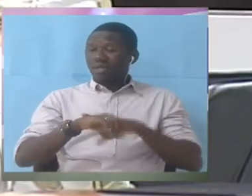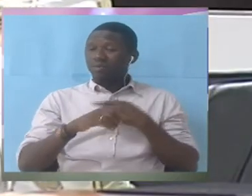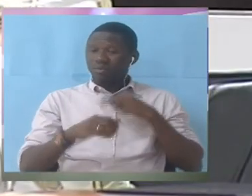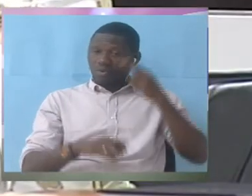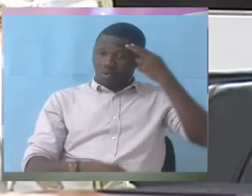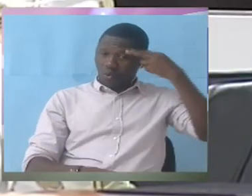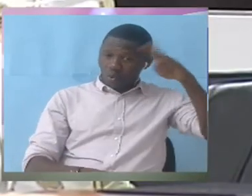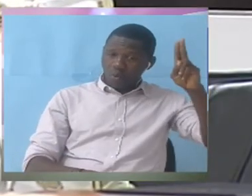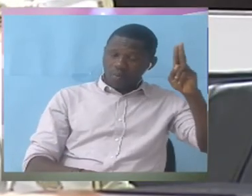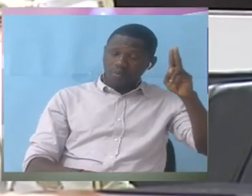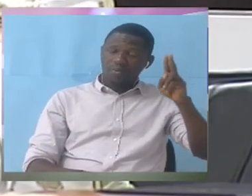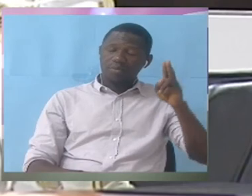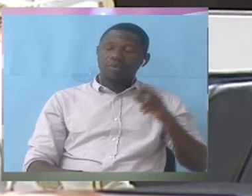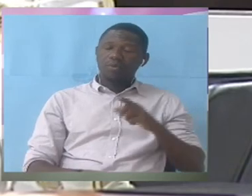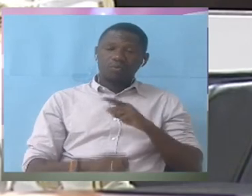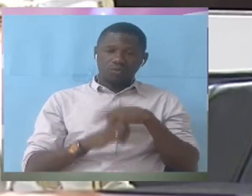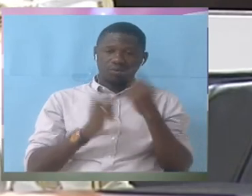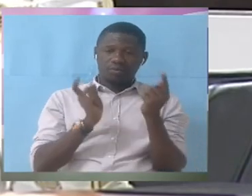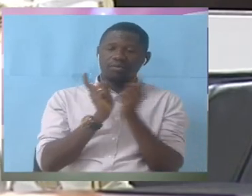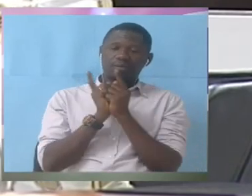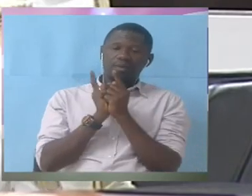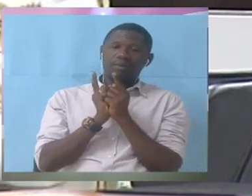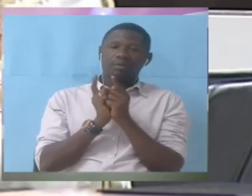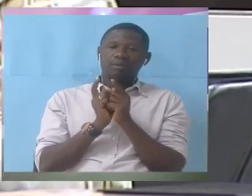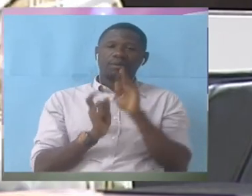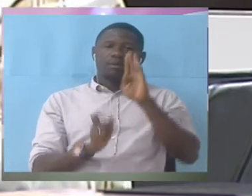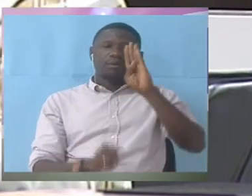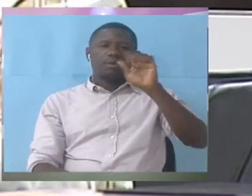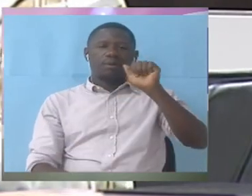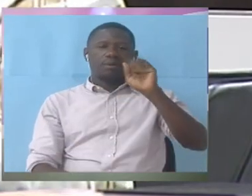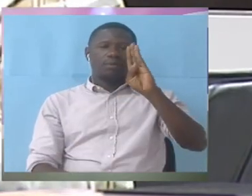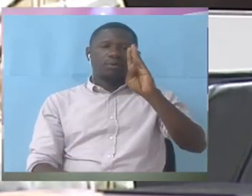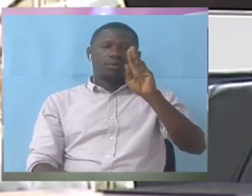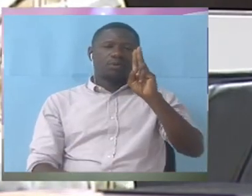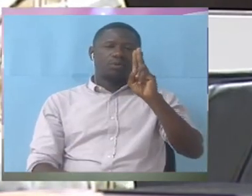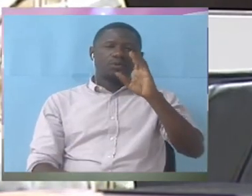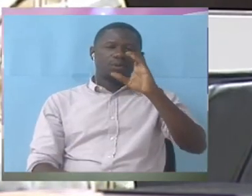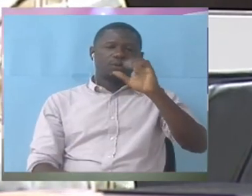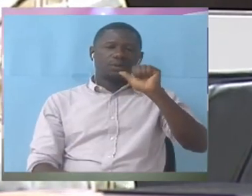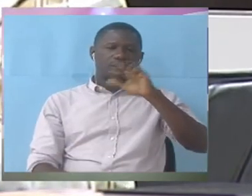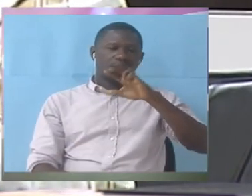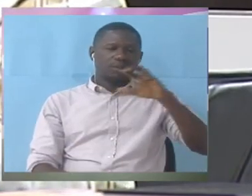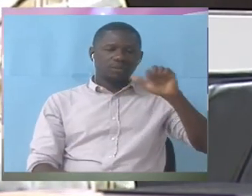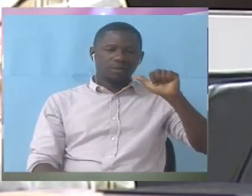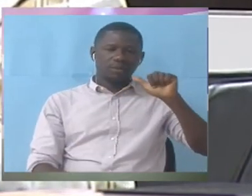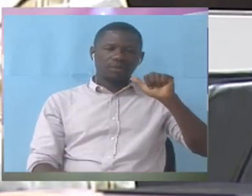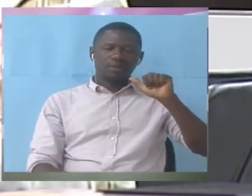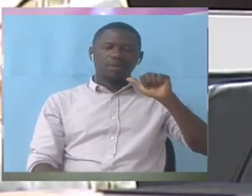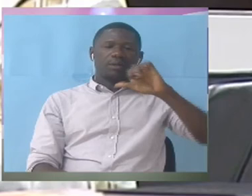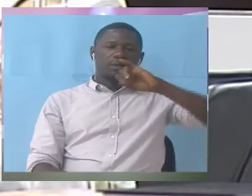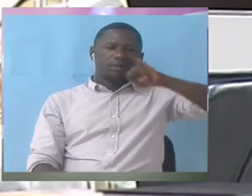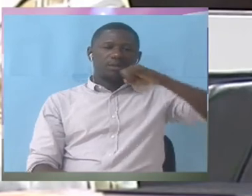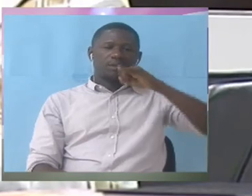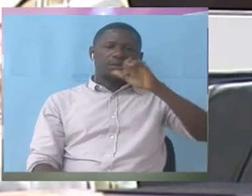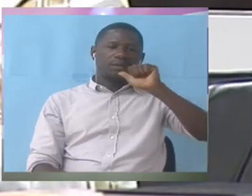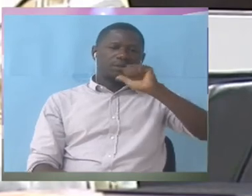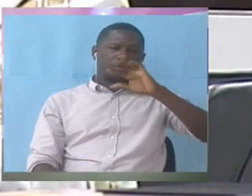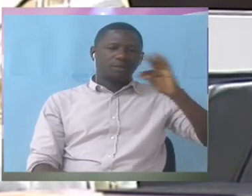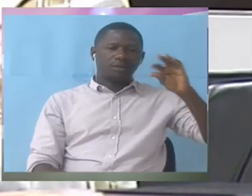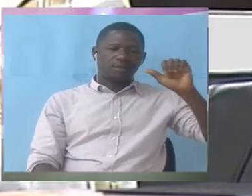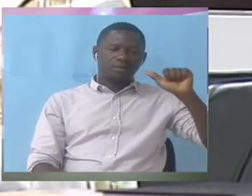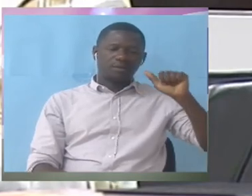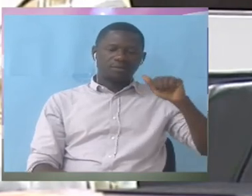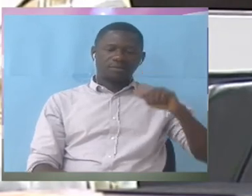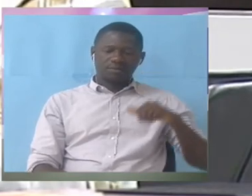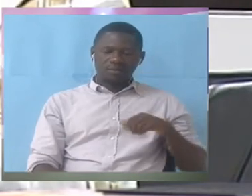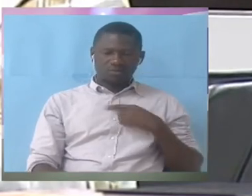biñu dem, we found Babacar Diatta. Ci lañ dal di gis Babacar Diatta. I don't know what rank he had